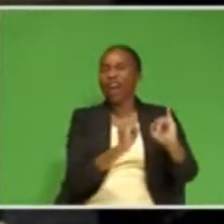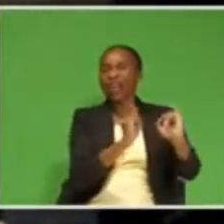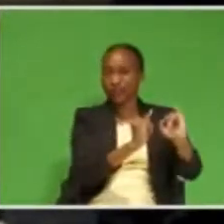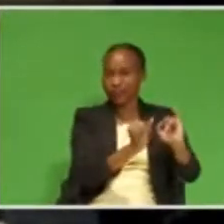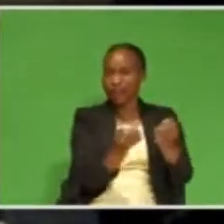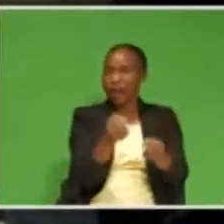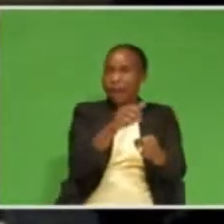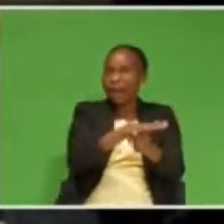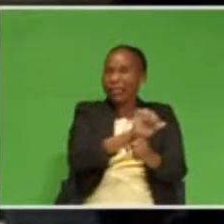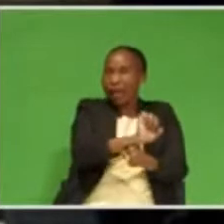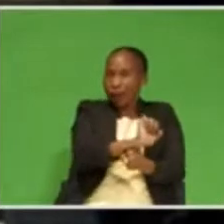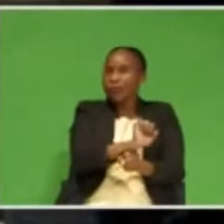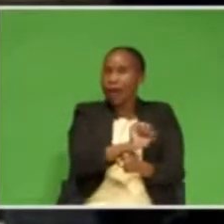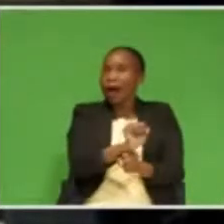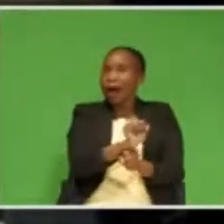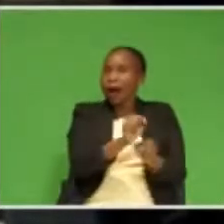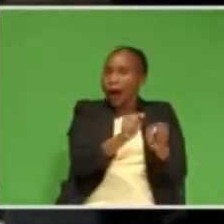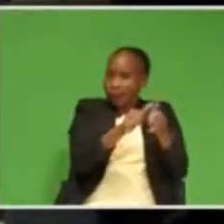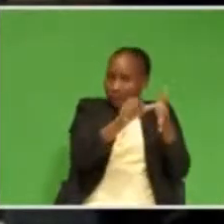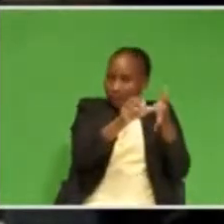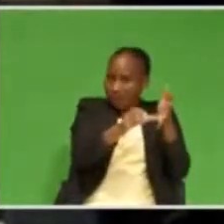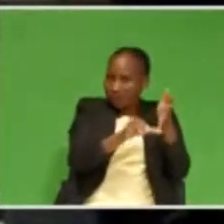as a disaster.